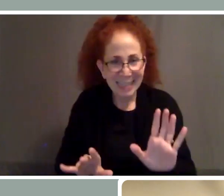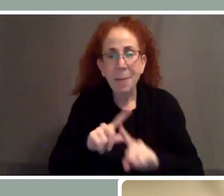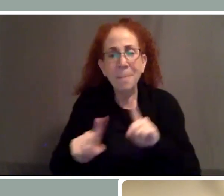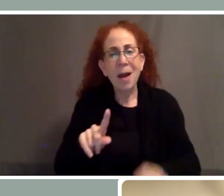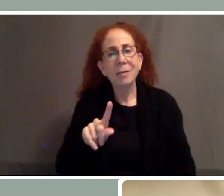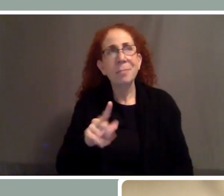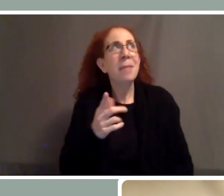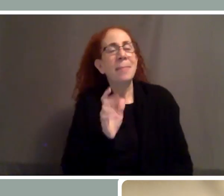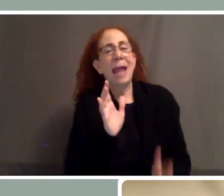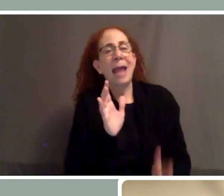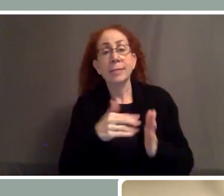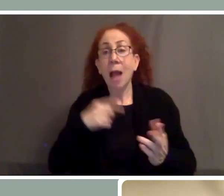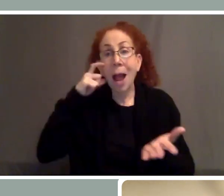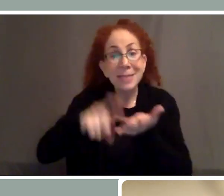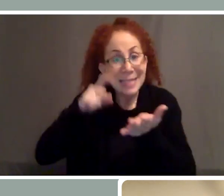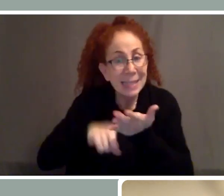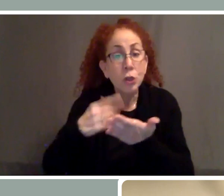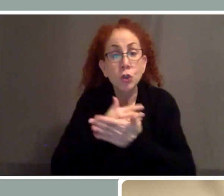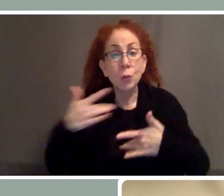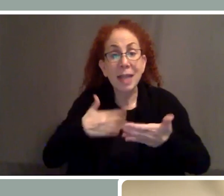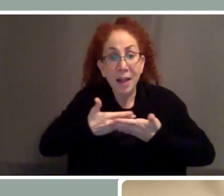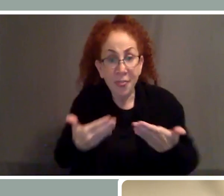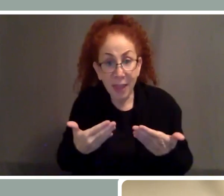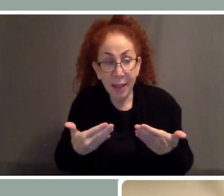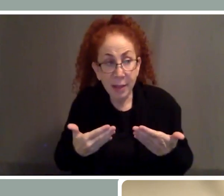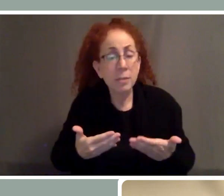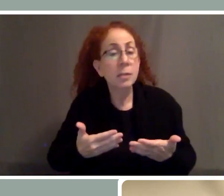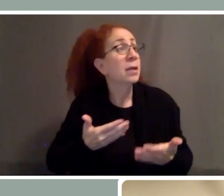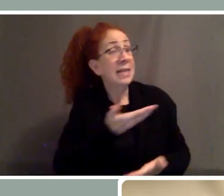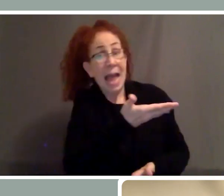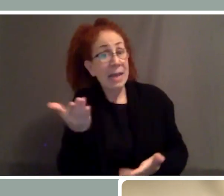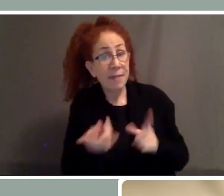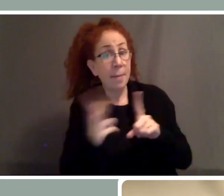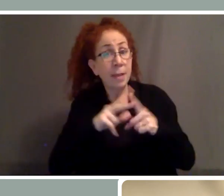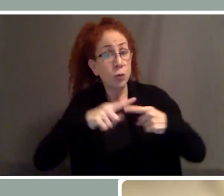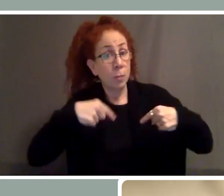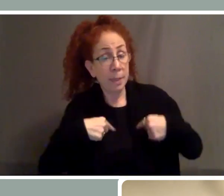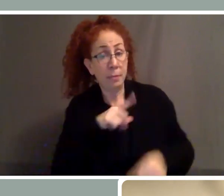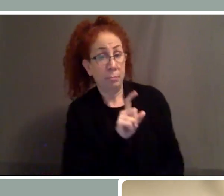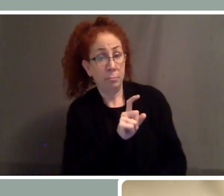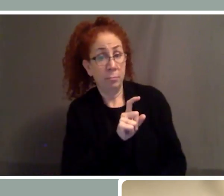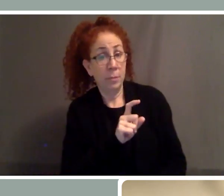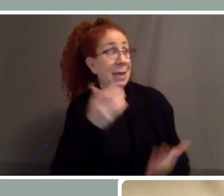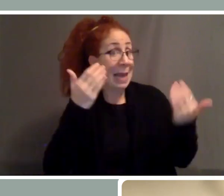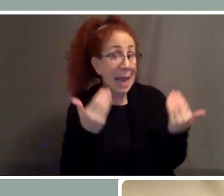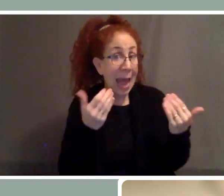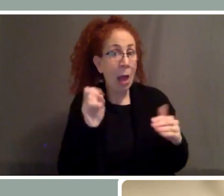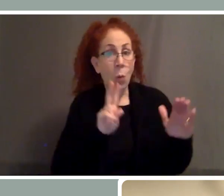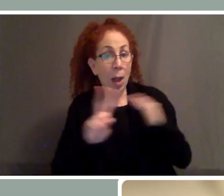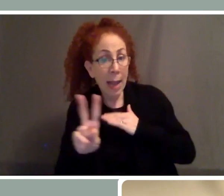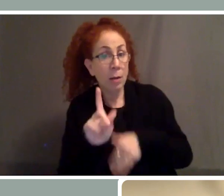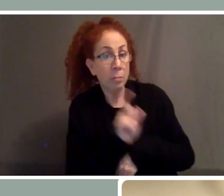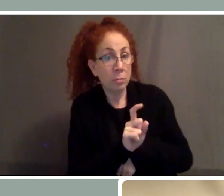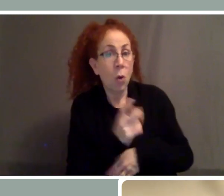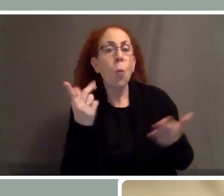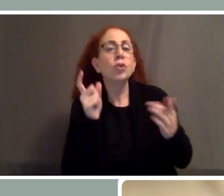like, I'm seeing all these exciting new things coming out. What does any of that apply to me? Does it apply to me now? Would you think about it down the line? What should I